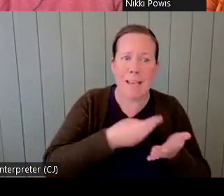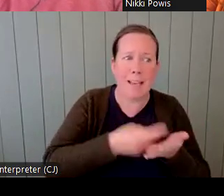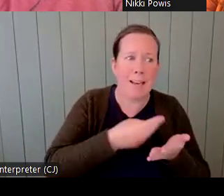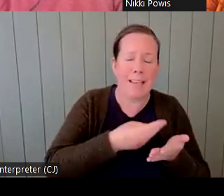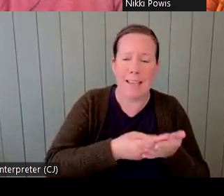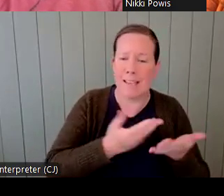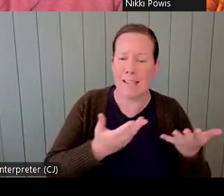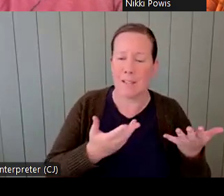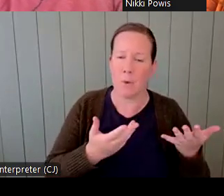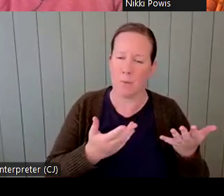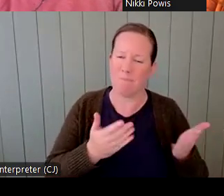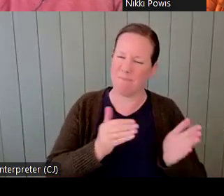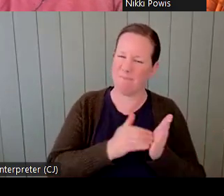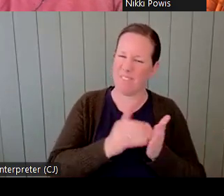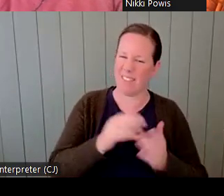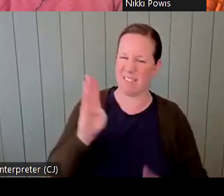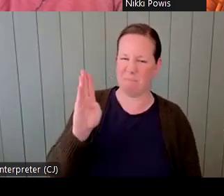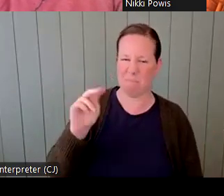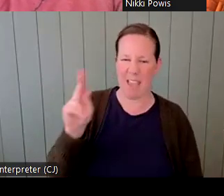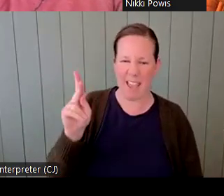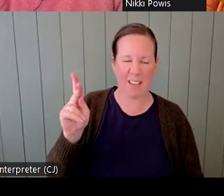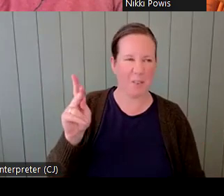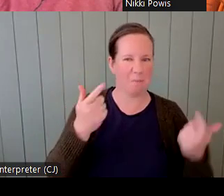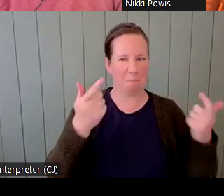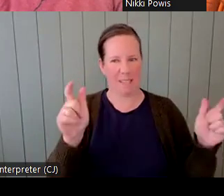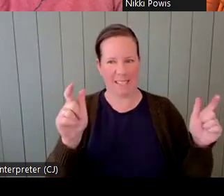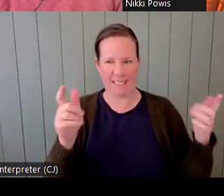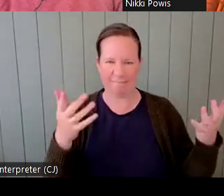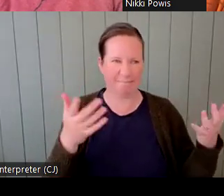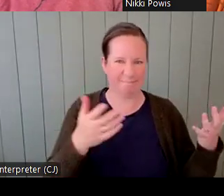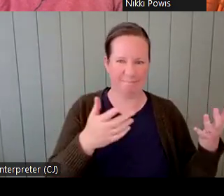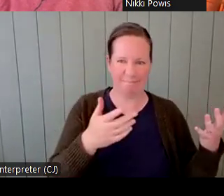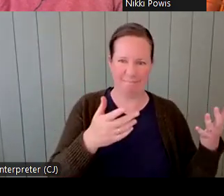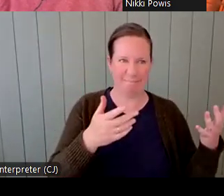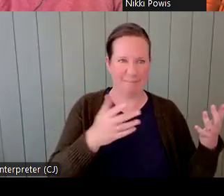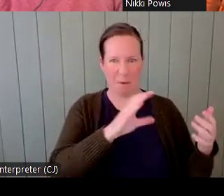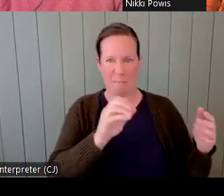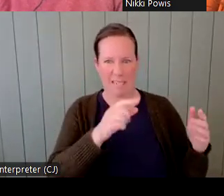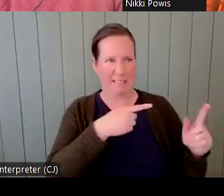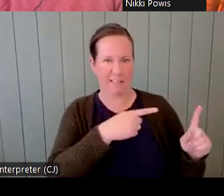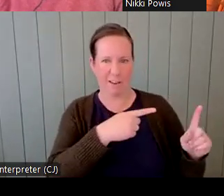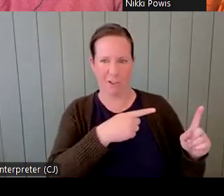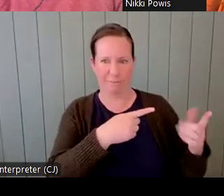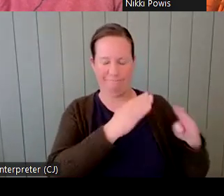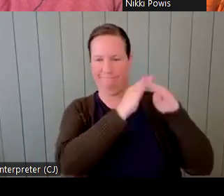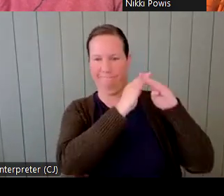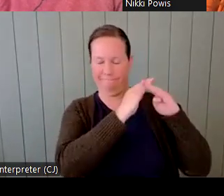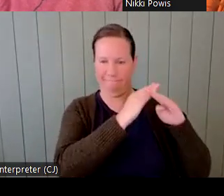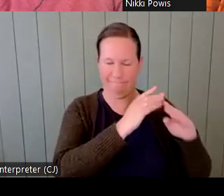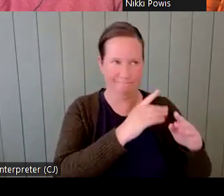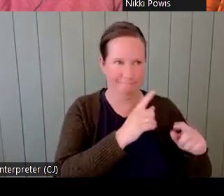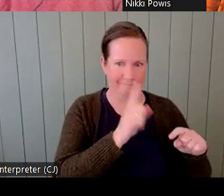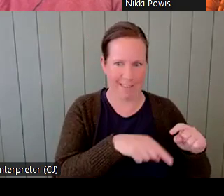not the helpful way to go. It is those community development financial institutions that offer so much